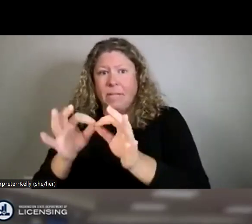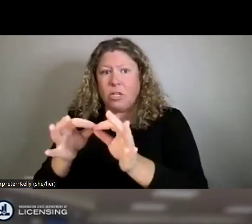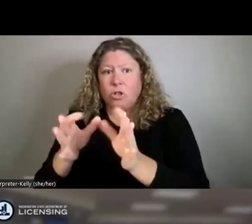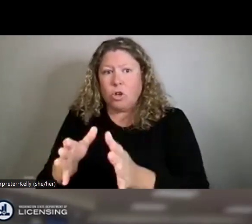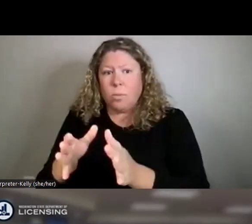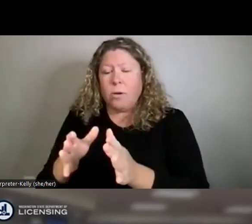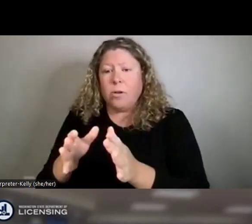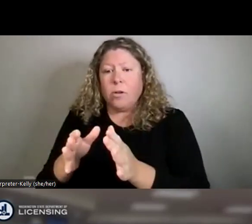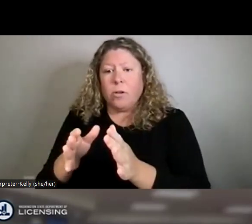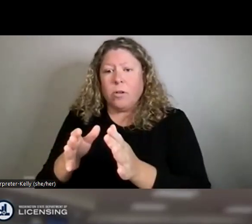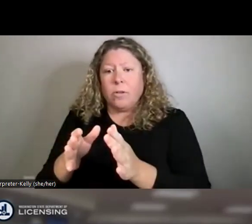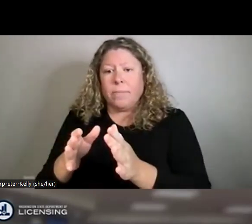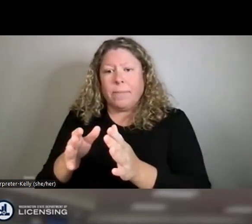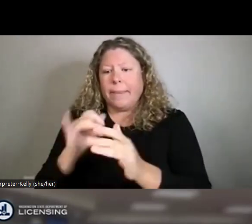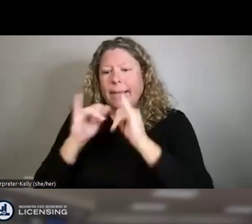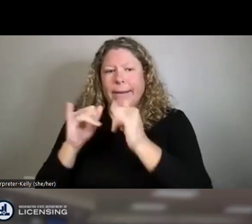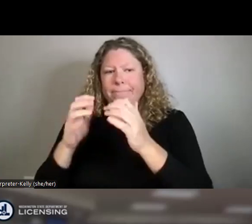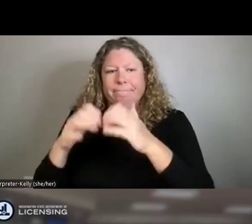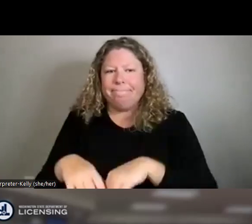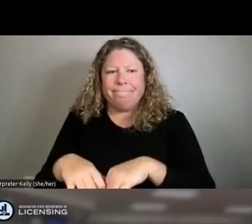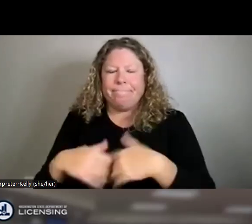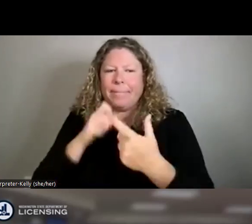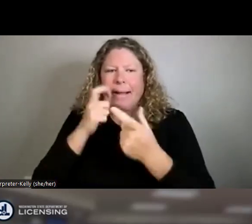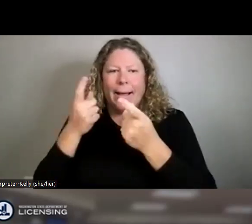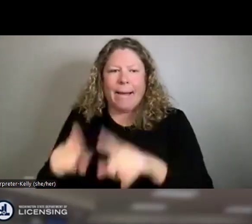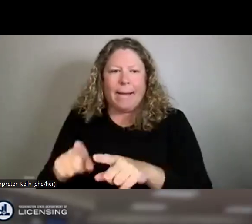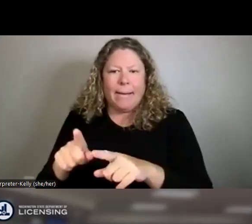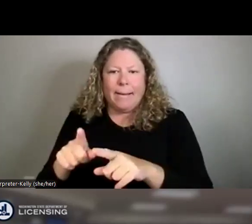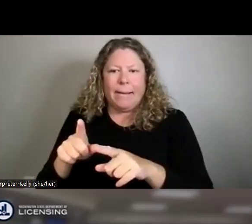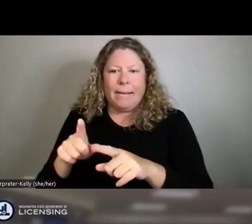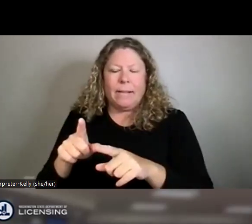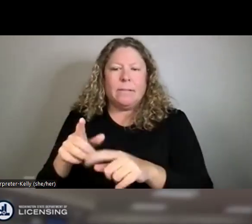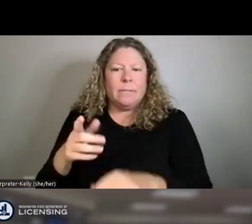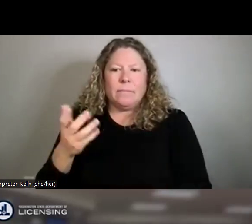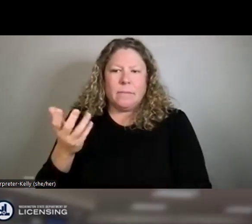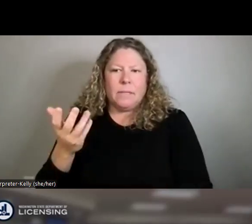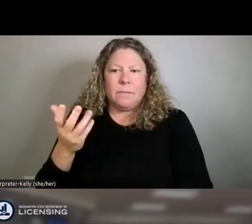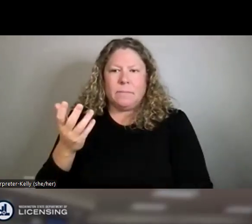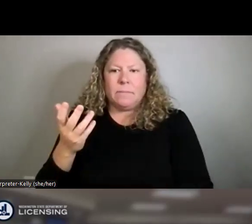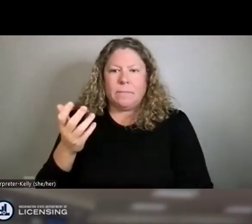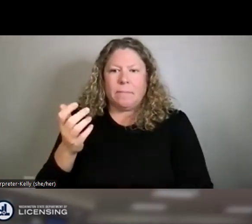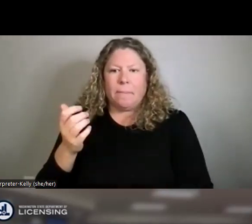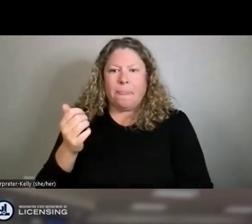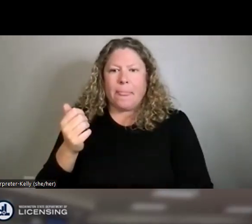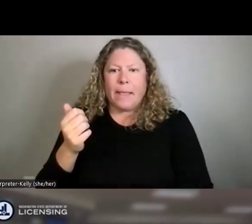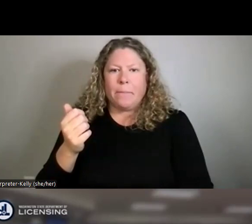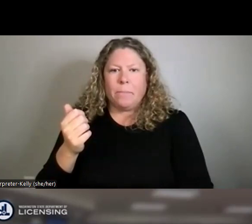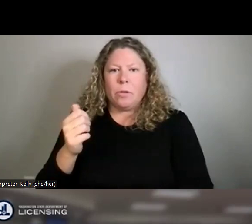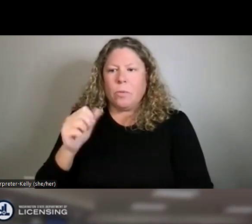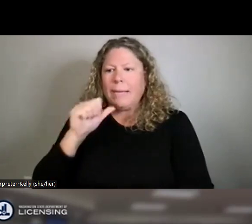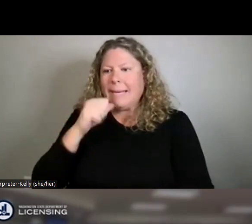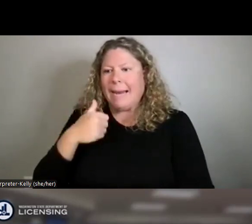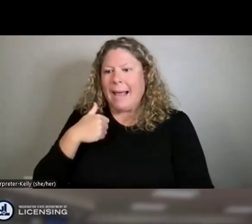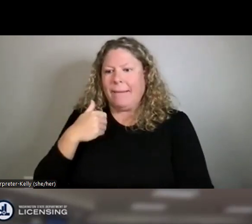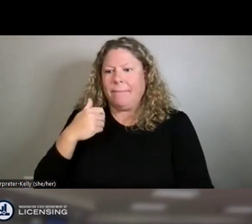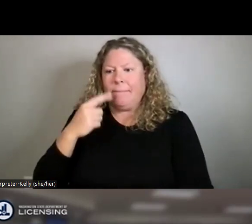that. The interview ended up falling through, but while we didn't have that for this effort, it's something